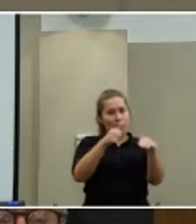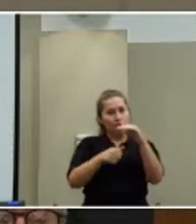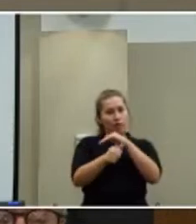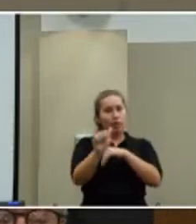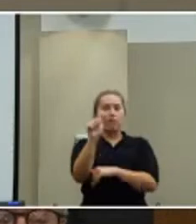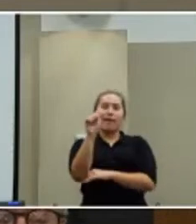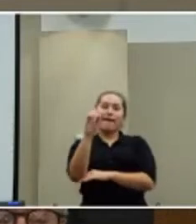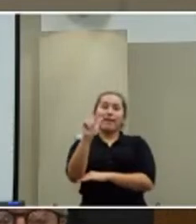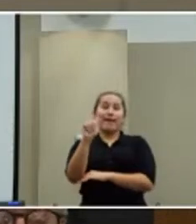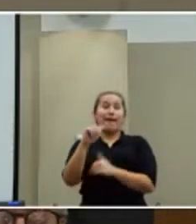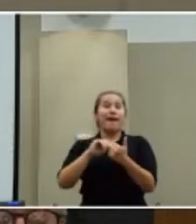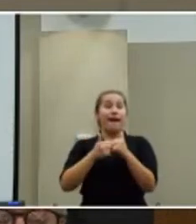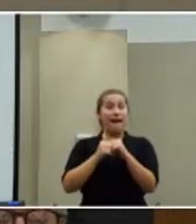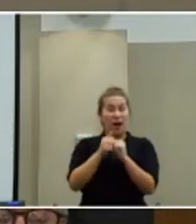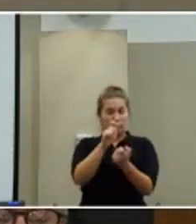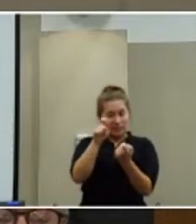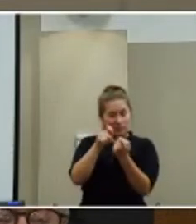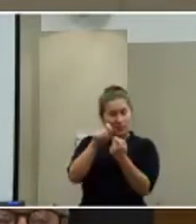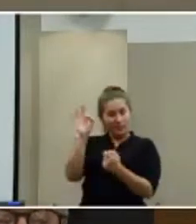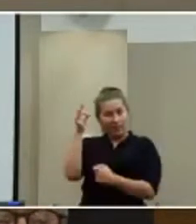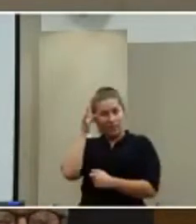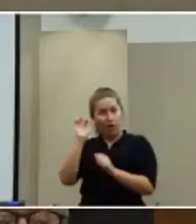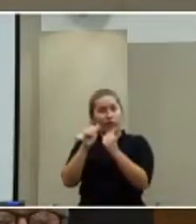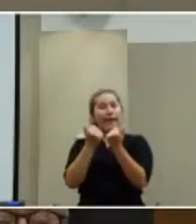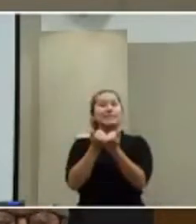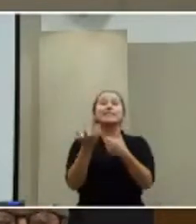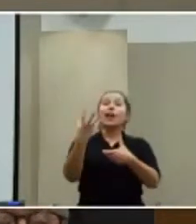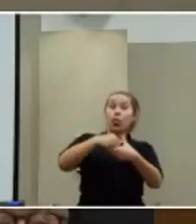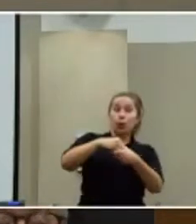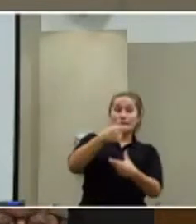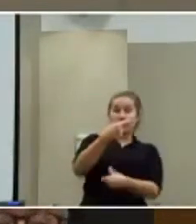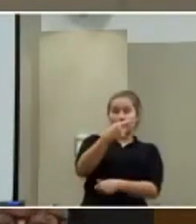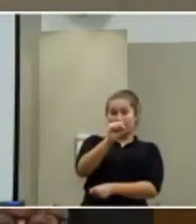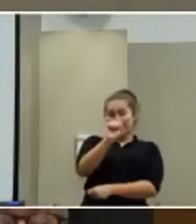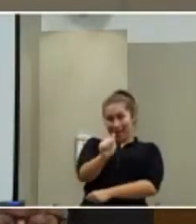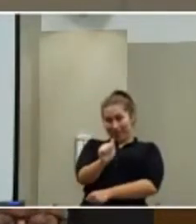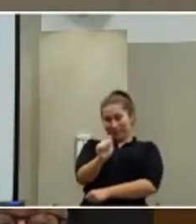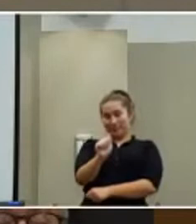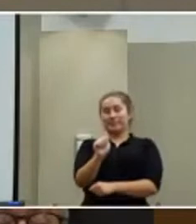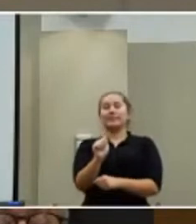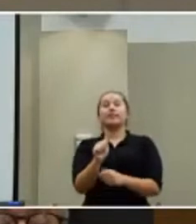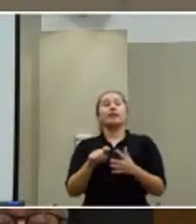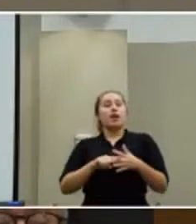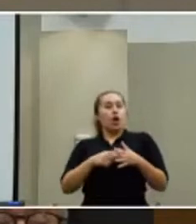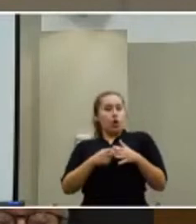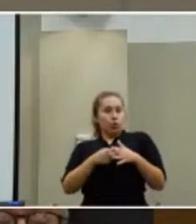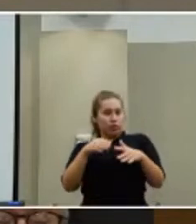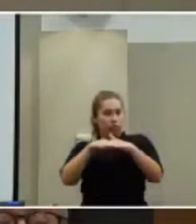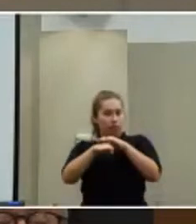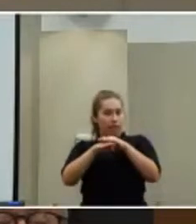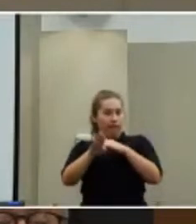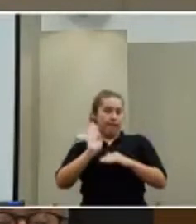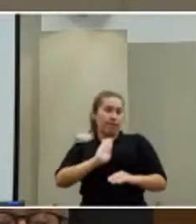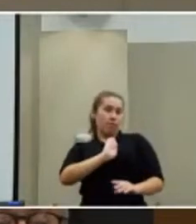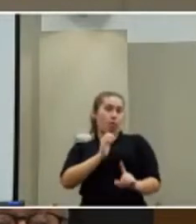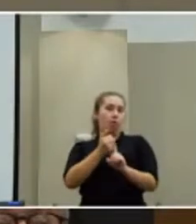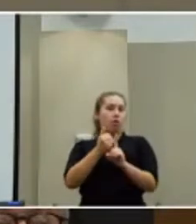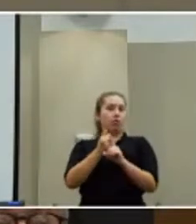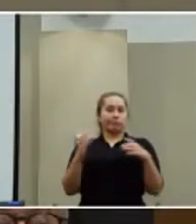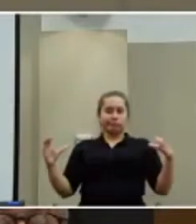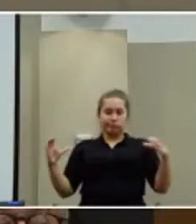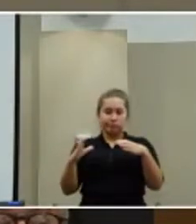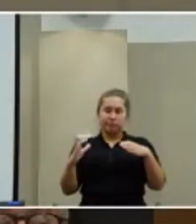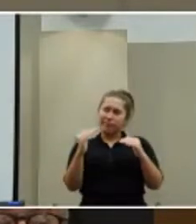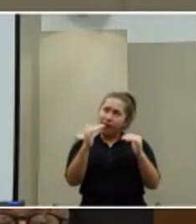by specific federal agencies, including GSA. The original Access Board comprised